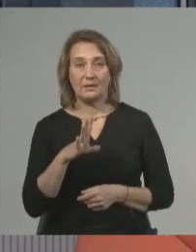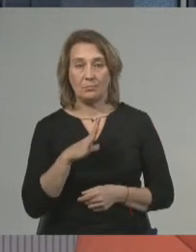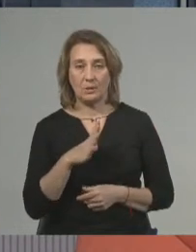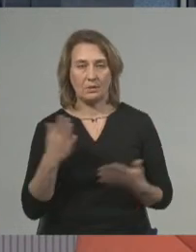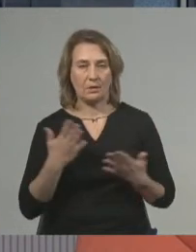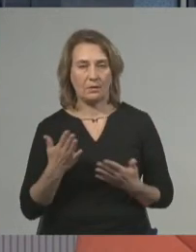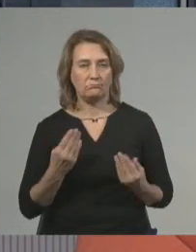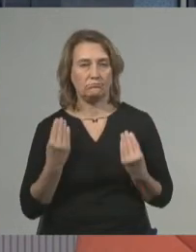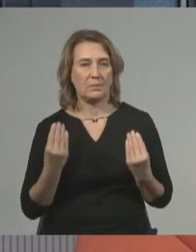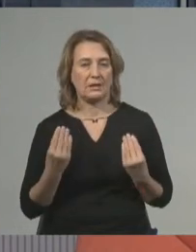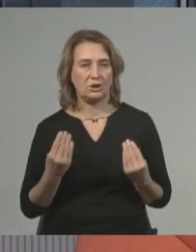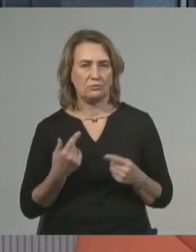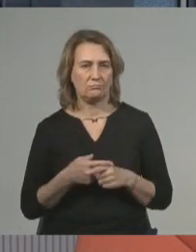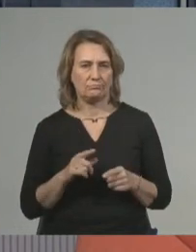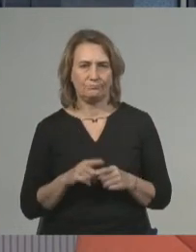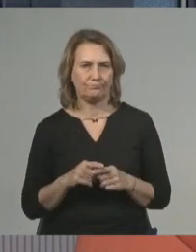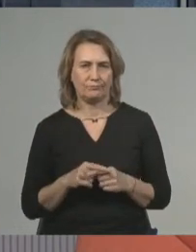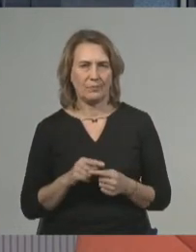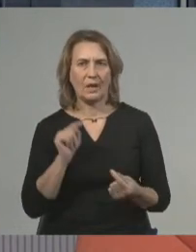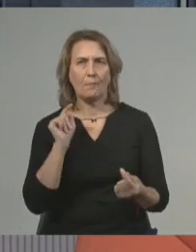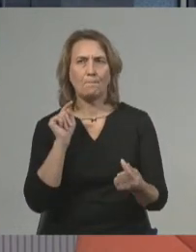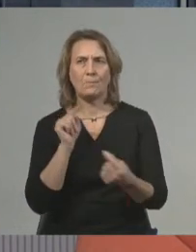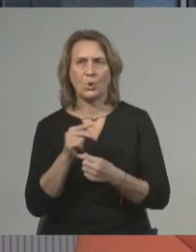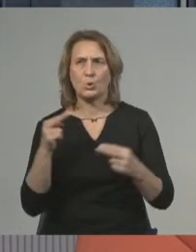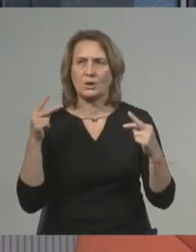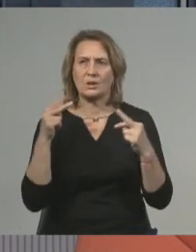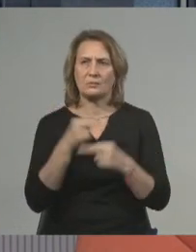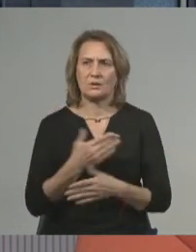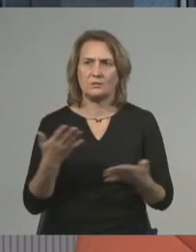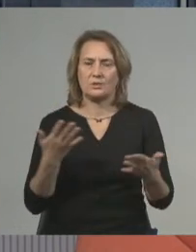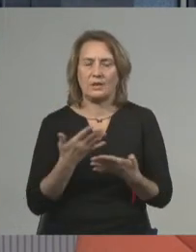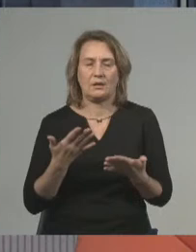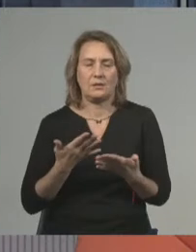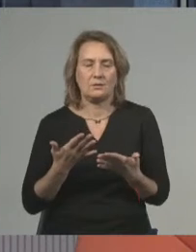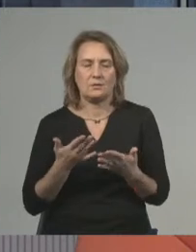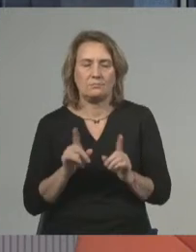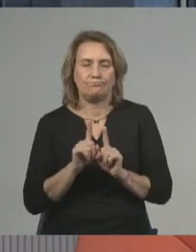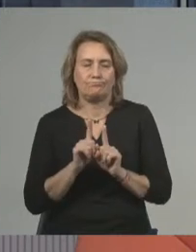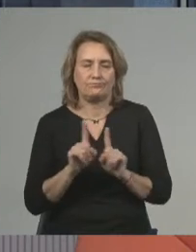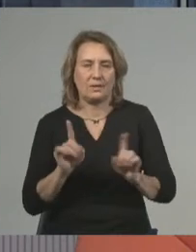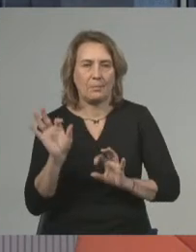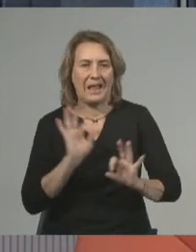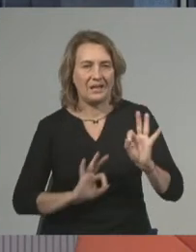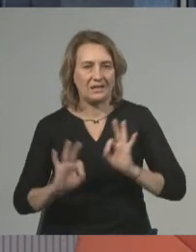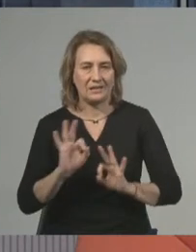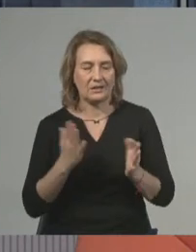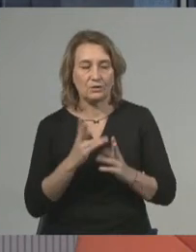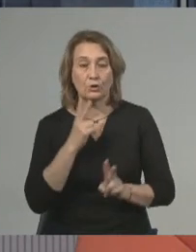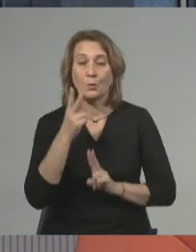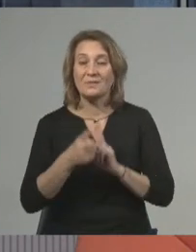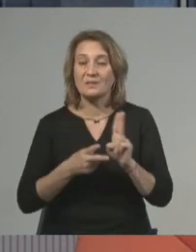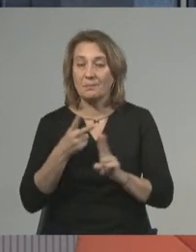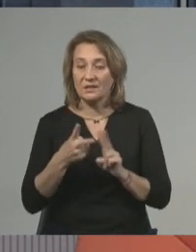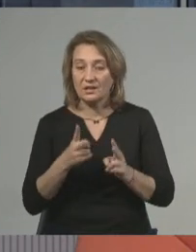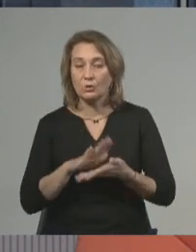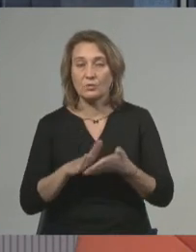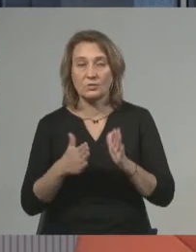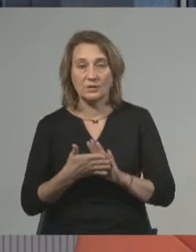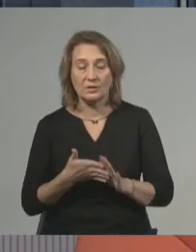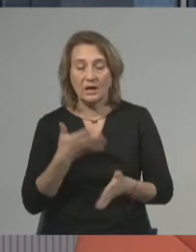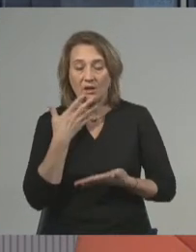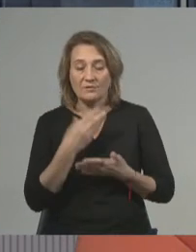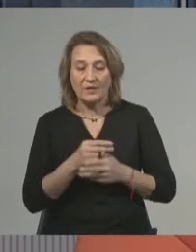think again like with part of part of what the work that i do i feel that getting getting